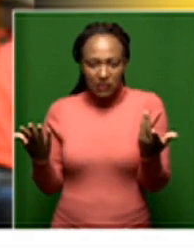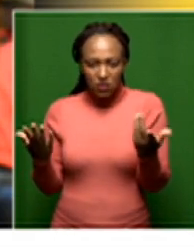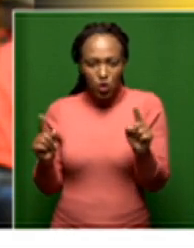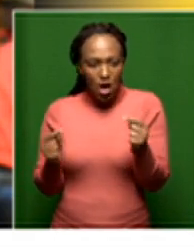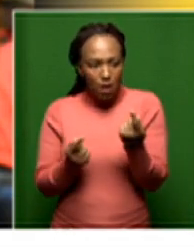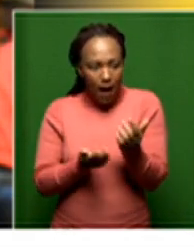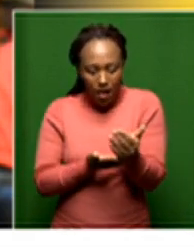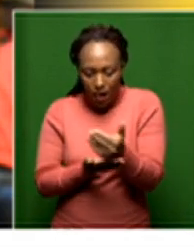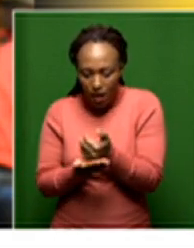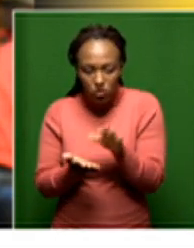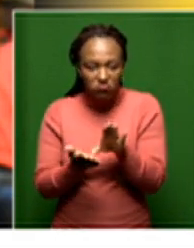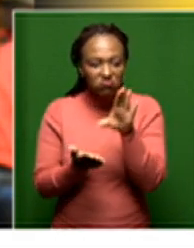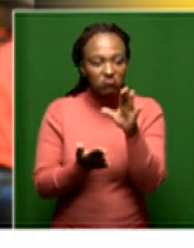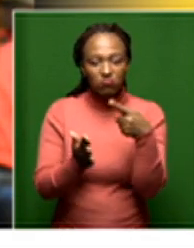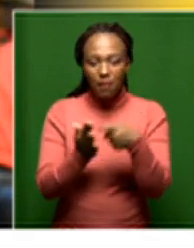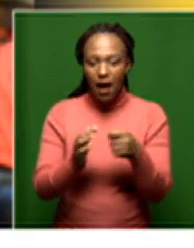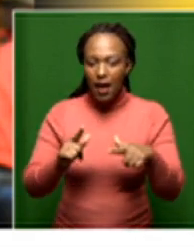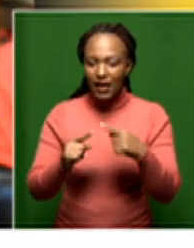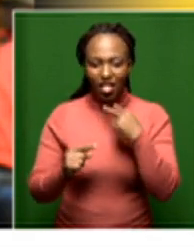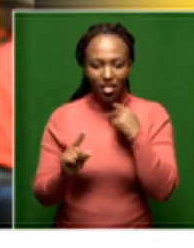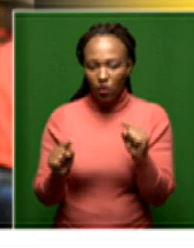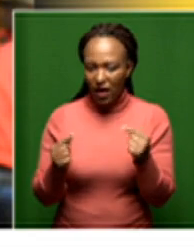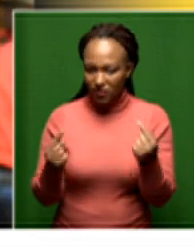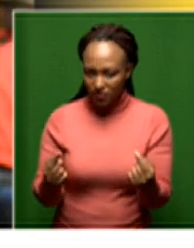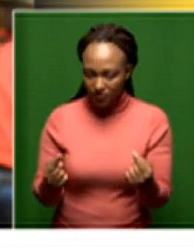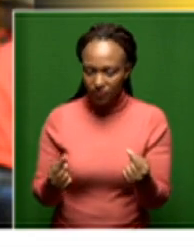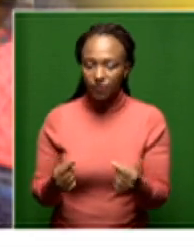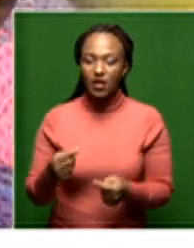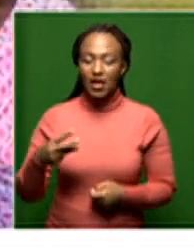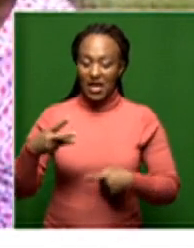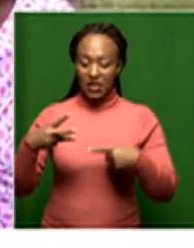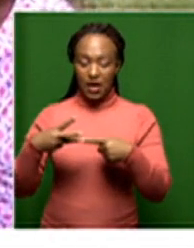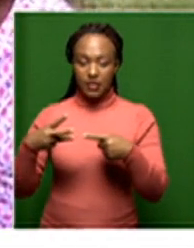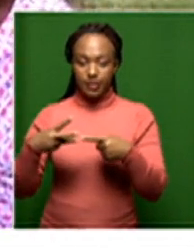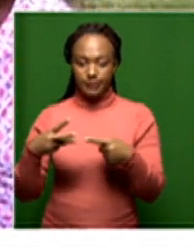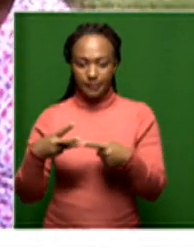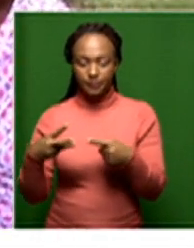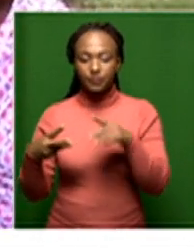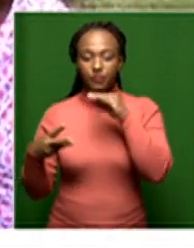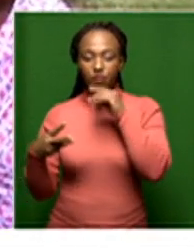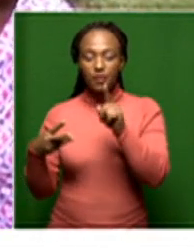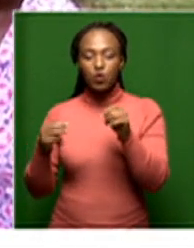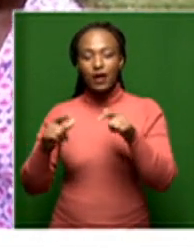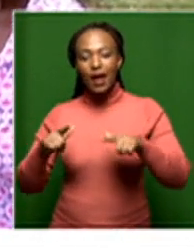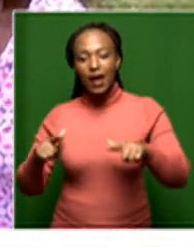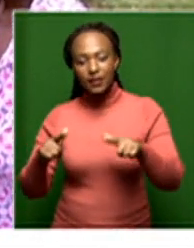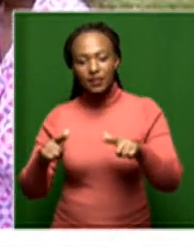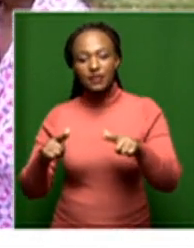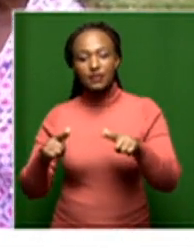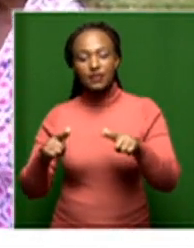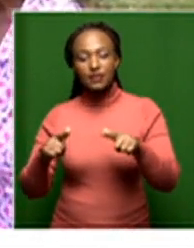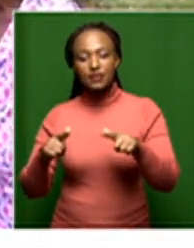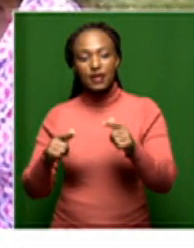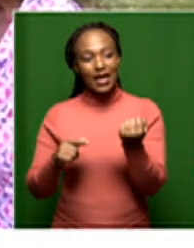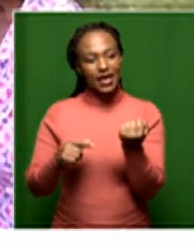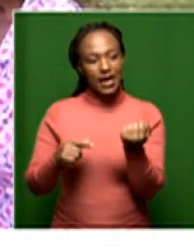necessary capital to get the land. And that leaves the third option, which is making a land claim. A